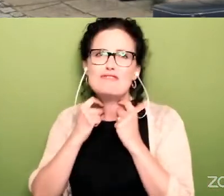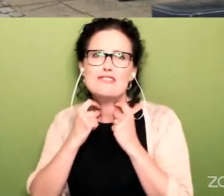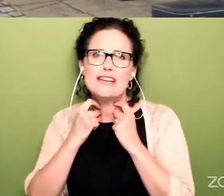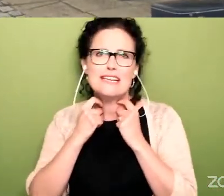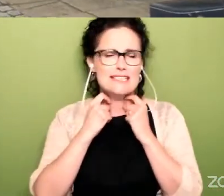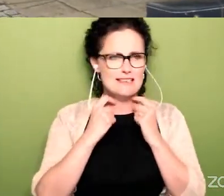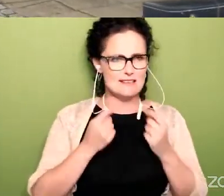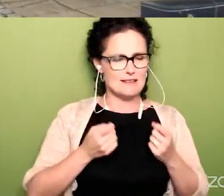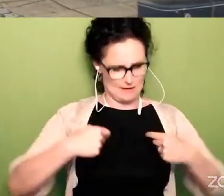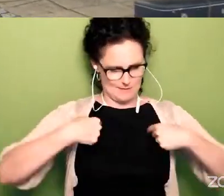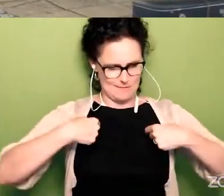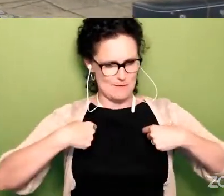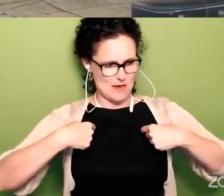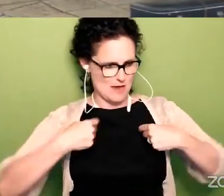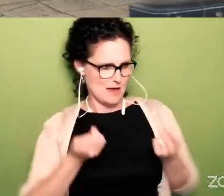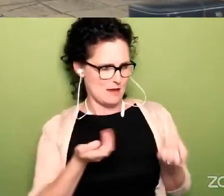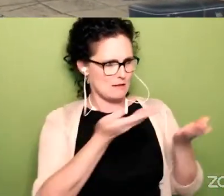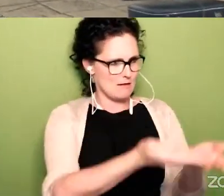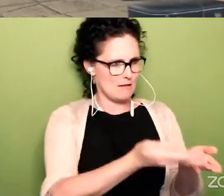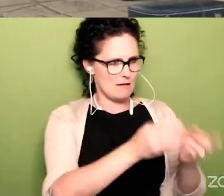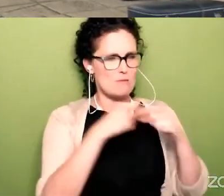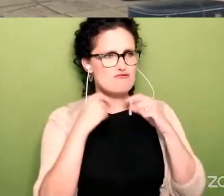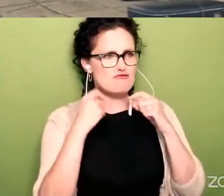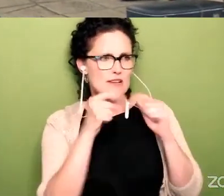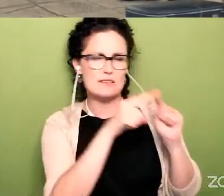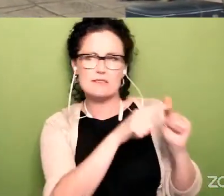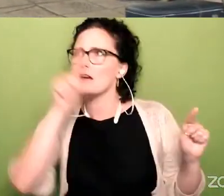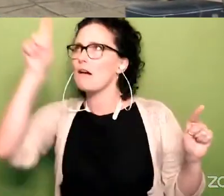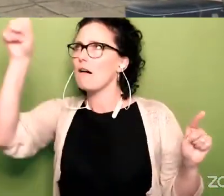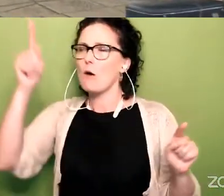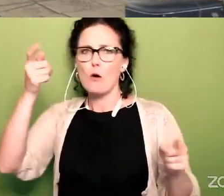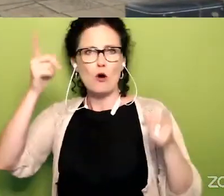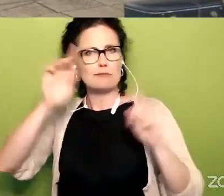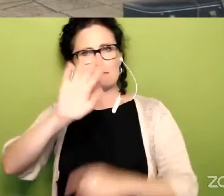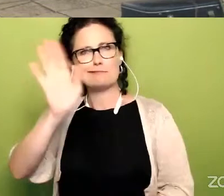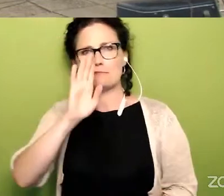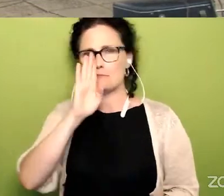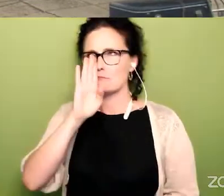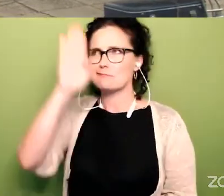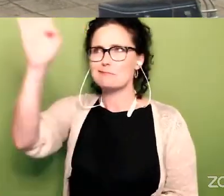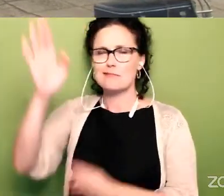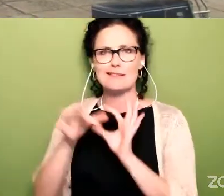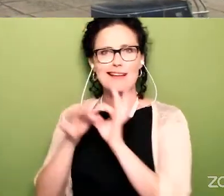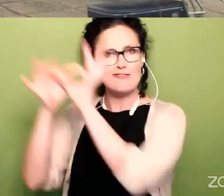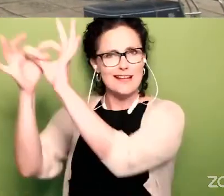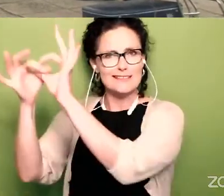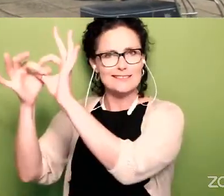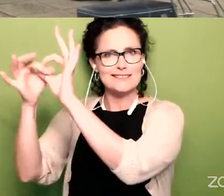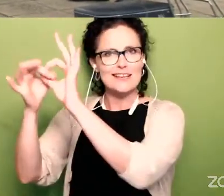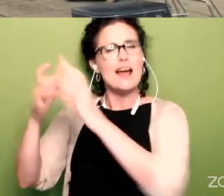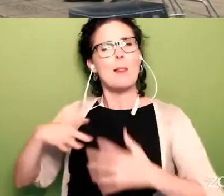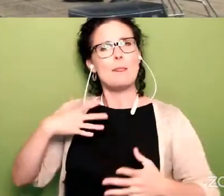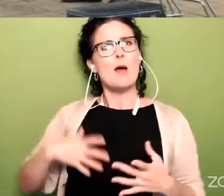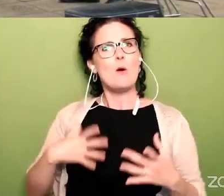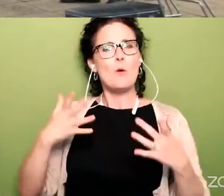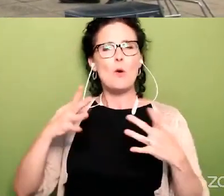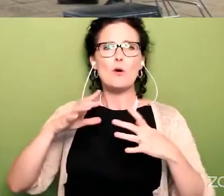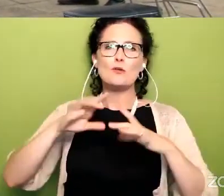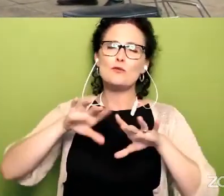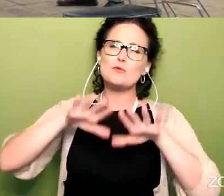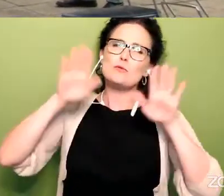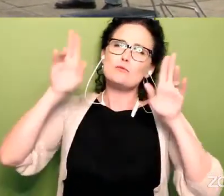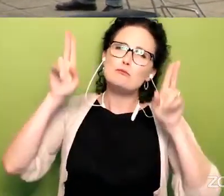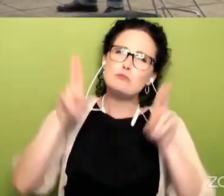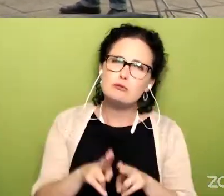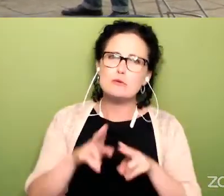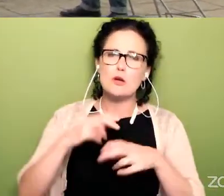do not know what dangers are in there, what unholy things she might see. Calm down. This is Coventry, not some den of sin. And if you're going